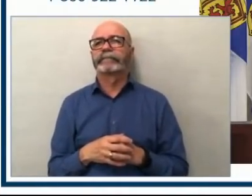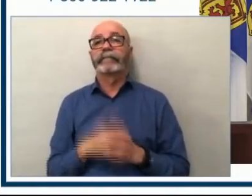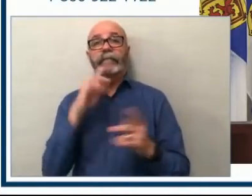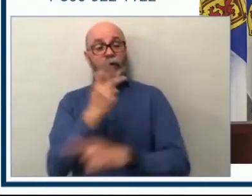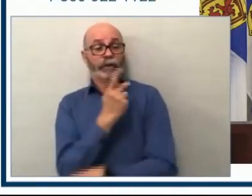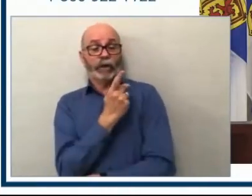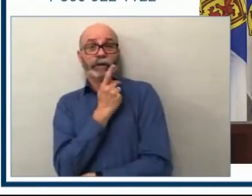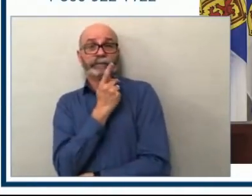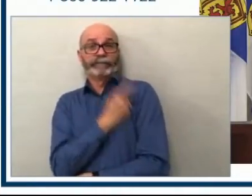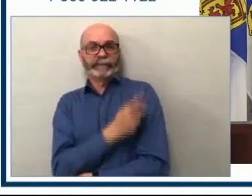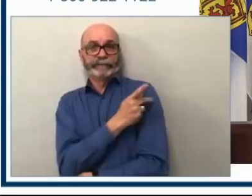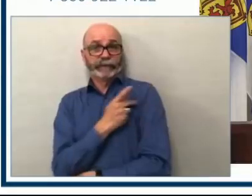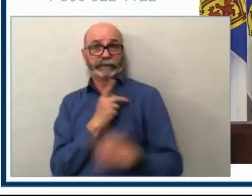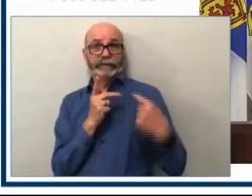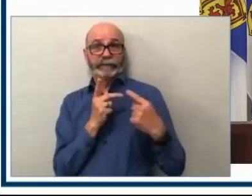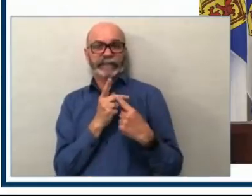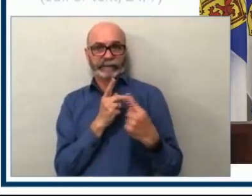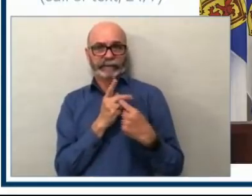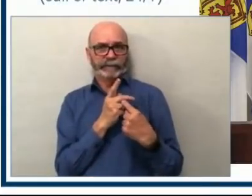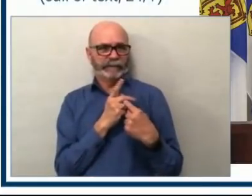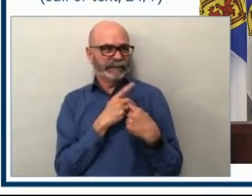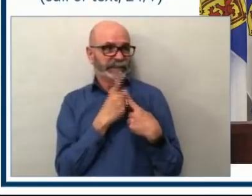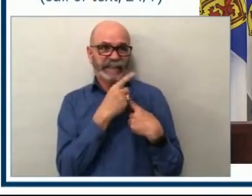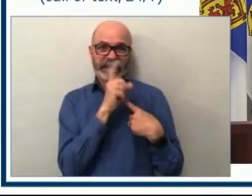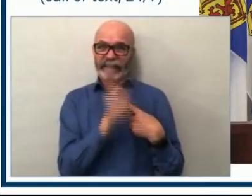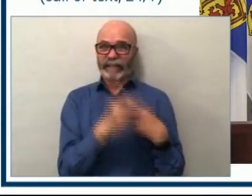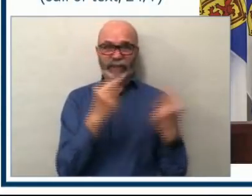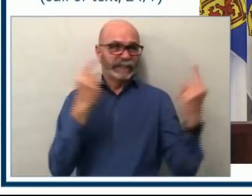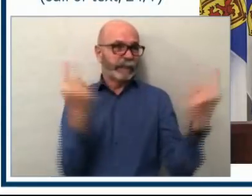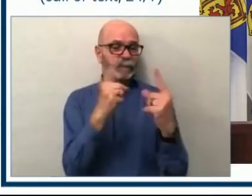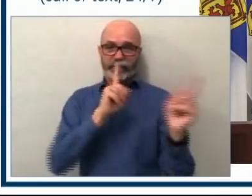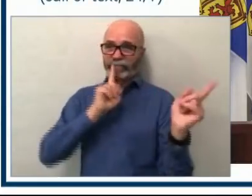my only point. Dr. Strang,